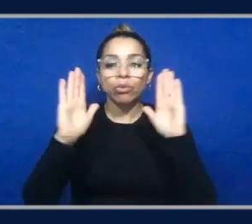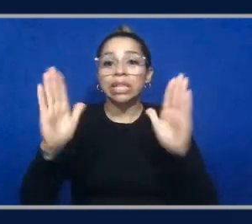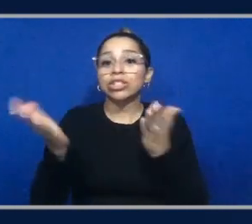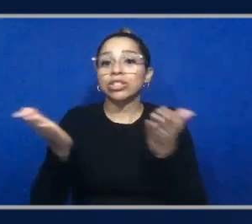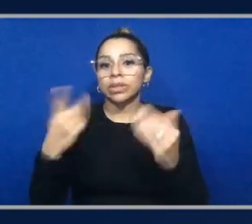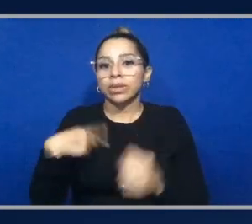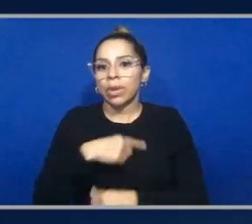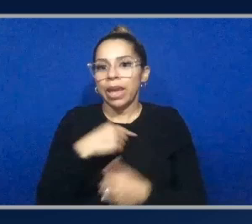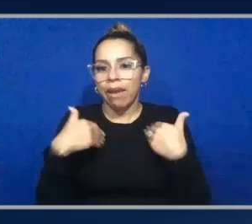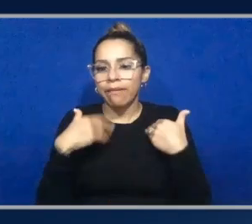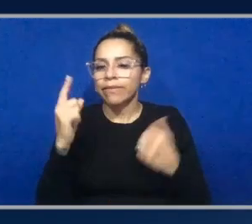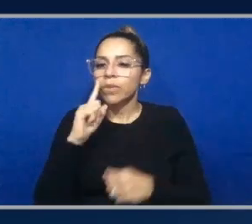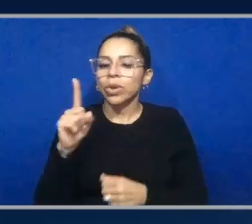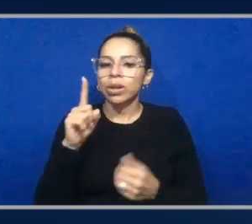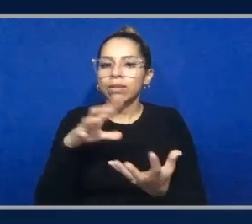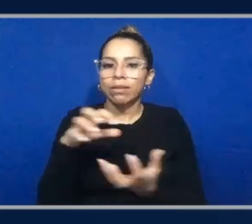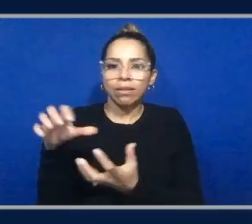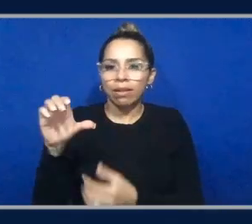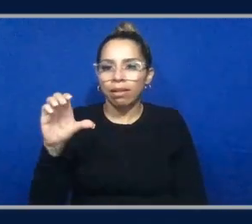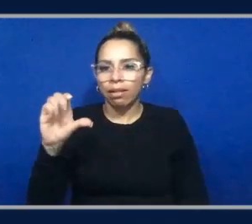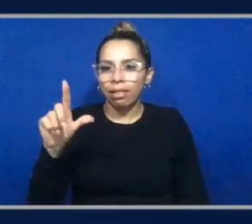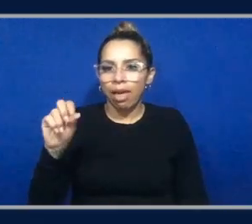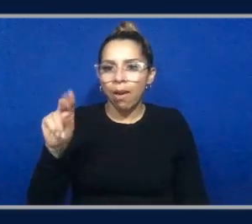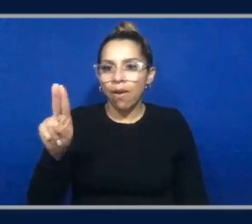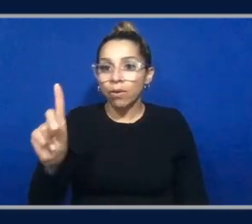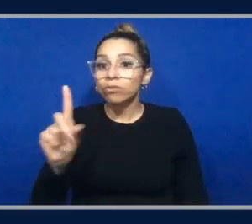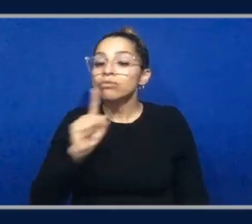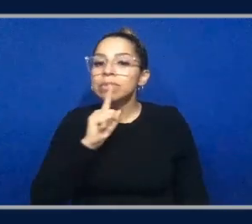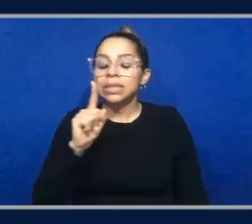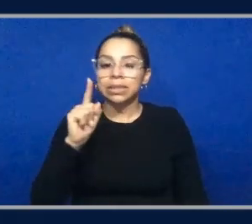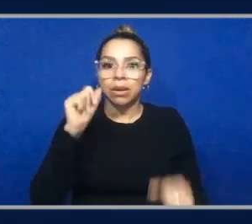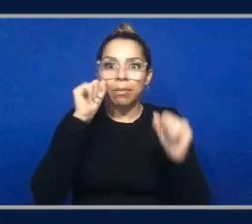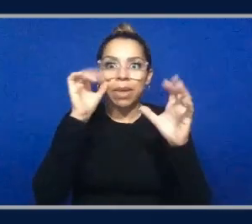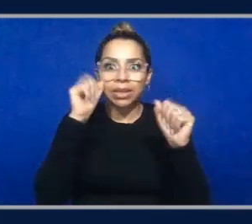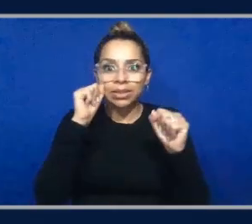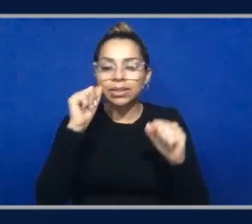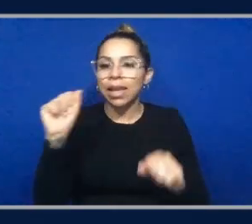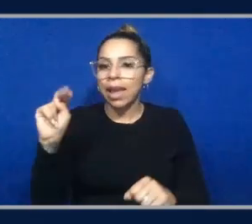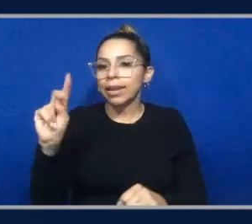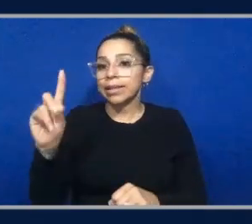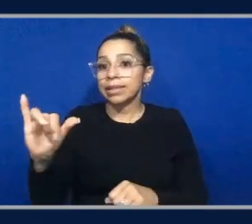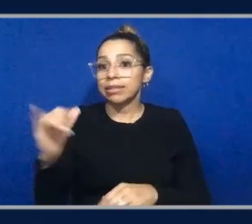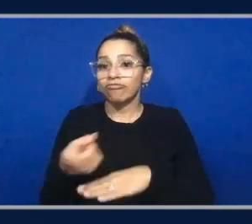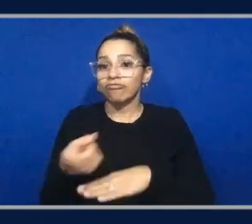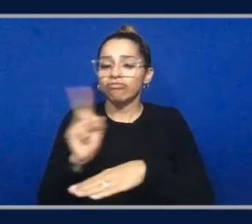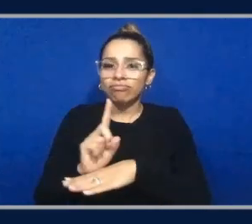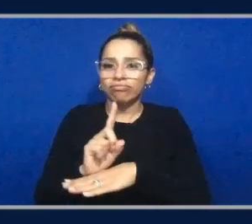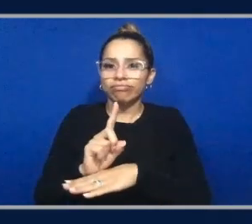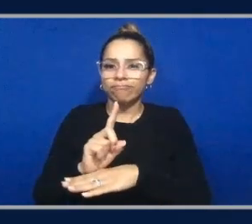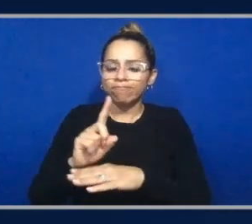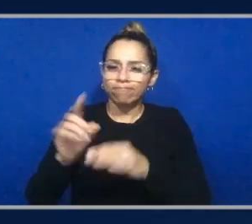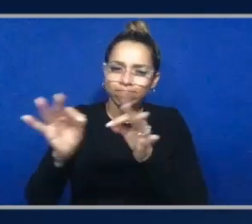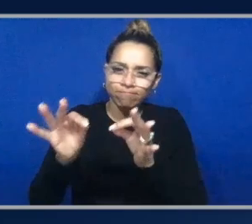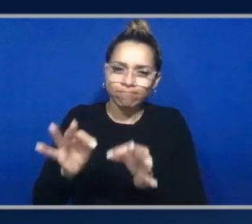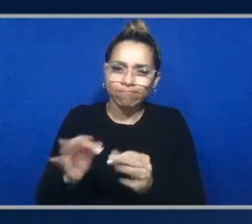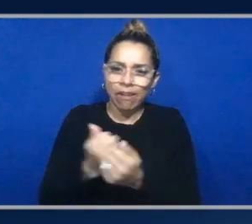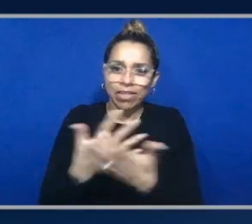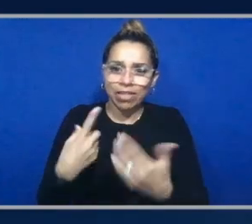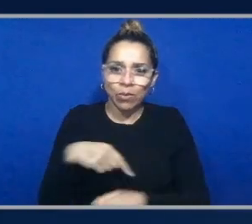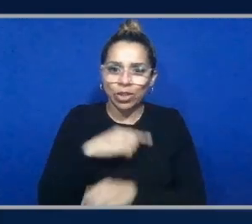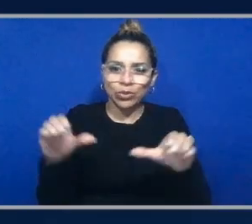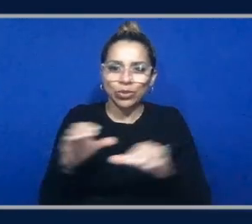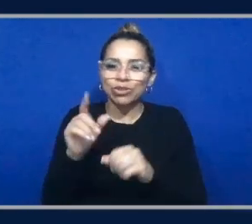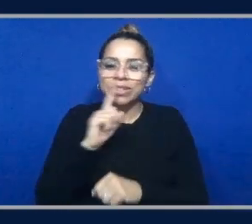cloud. And it was amazing to be able to have Andy on stage highlighting the things that we do. It was a real pat on the back for the team. That's awesome. We